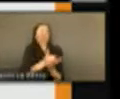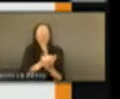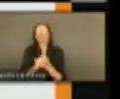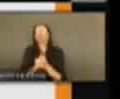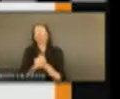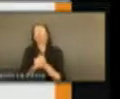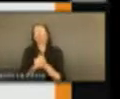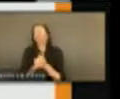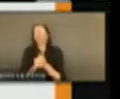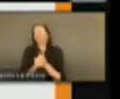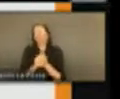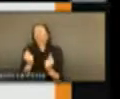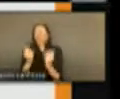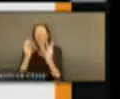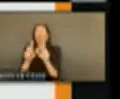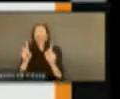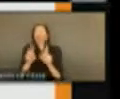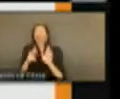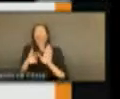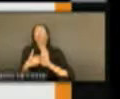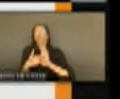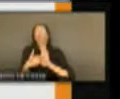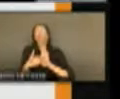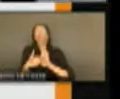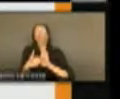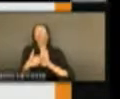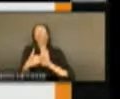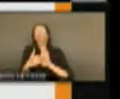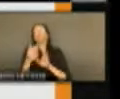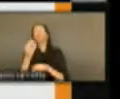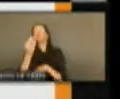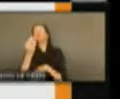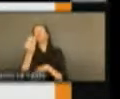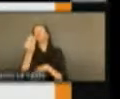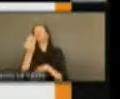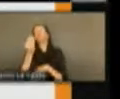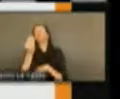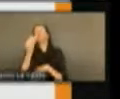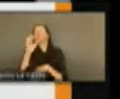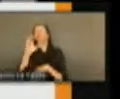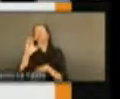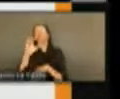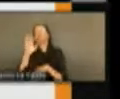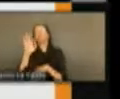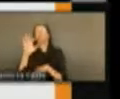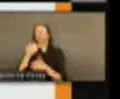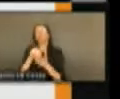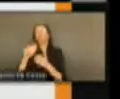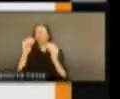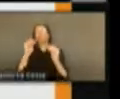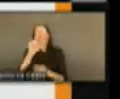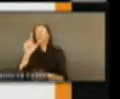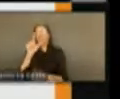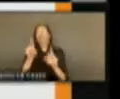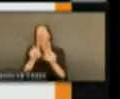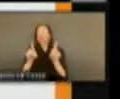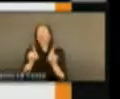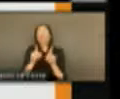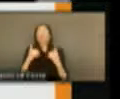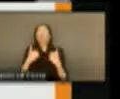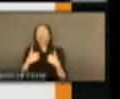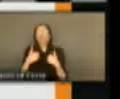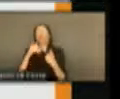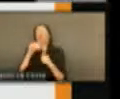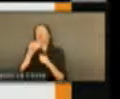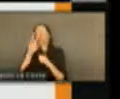million, and the library district represents $79 million. As noted earlier, of the $9